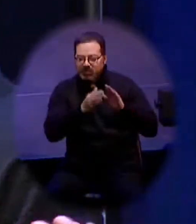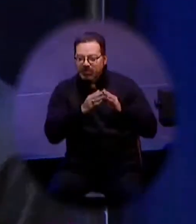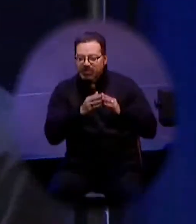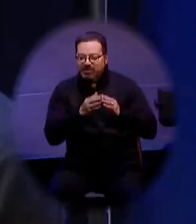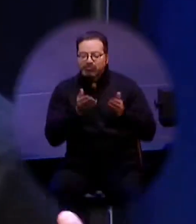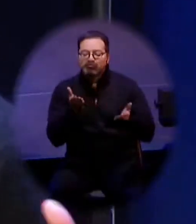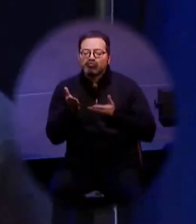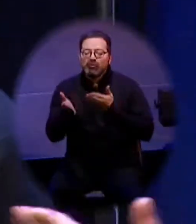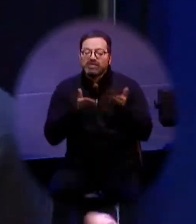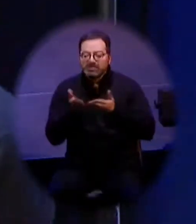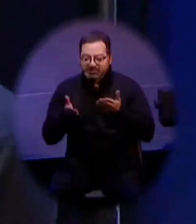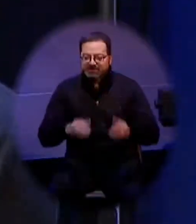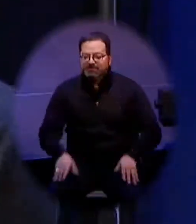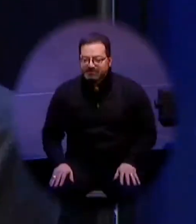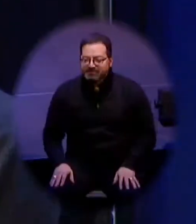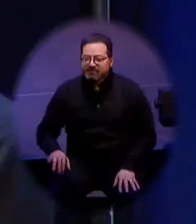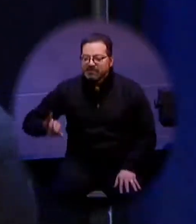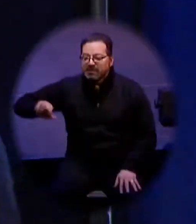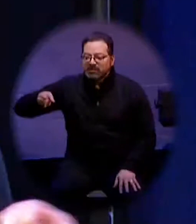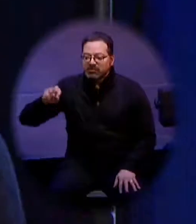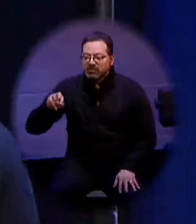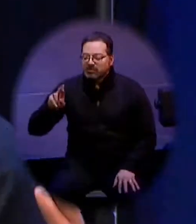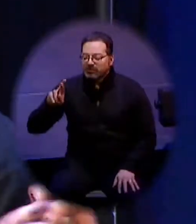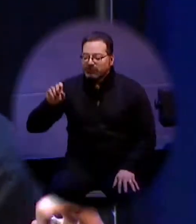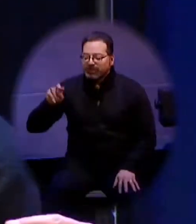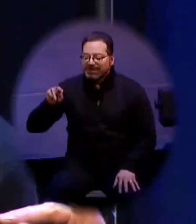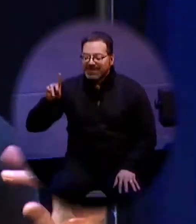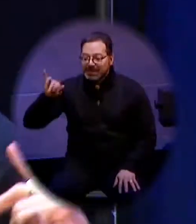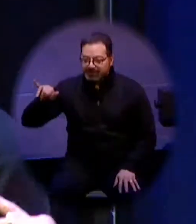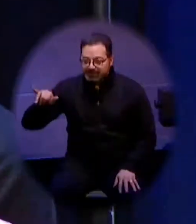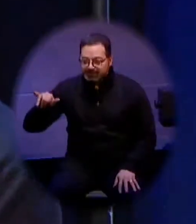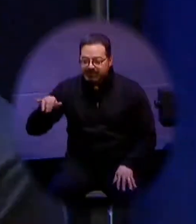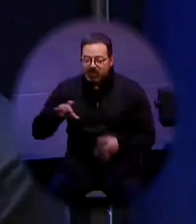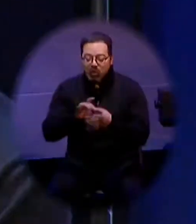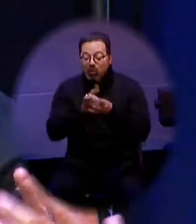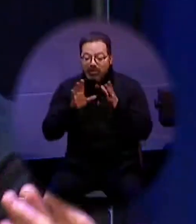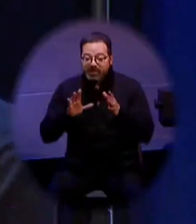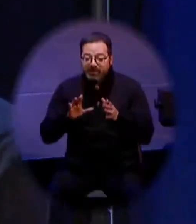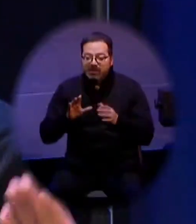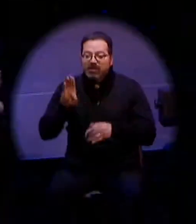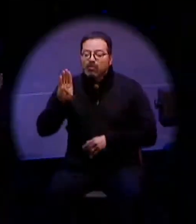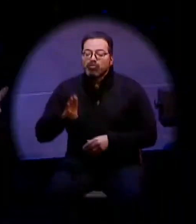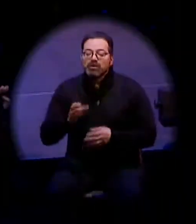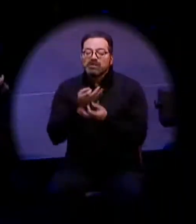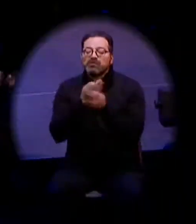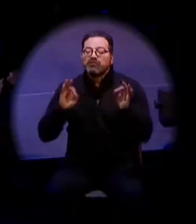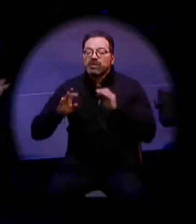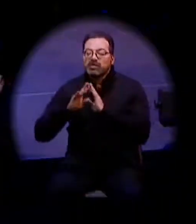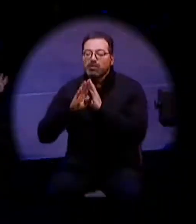services And Joseph Ringgali operations coordinator for Brooklyn free speech